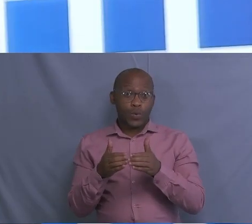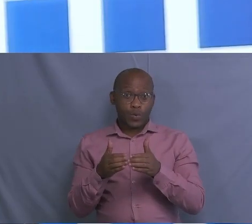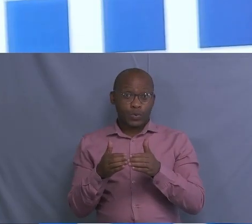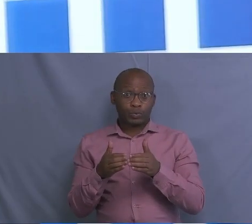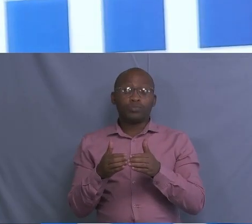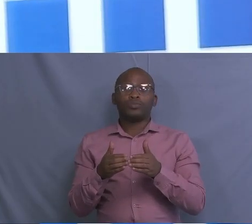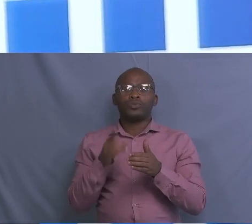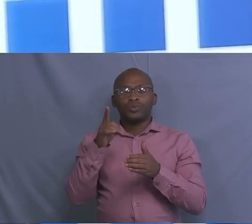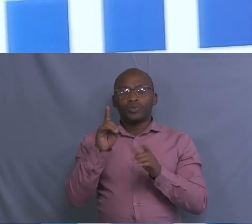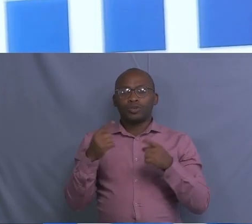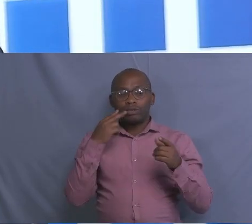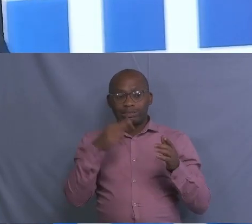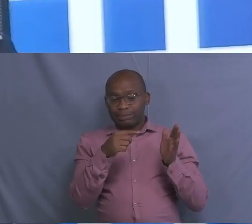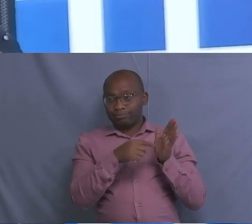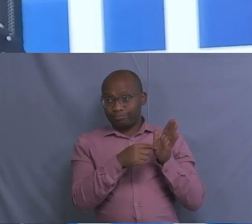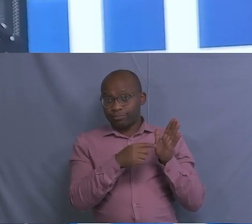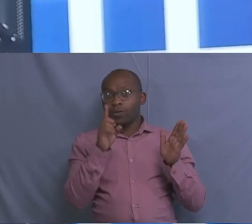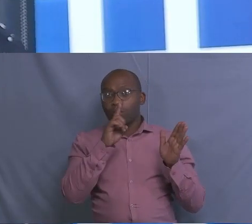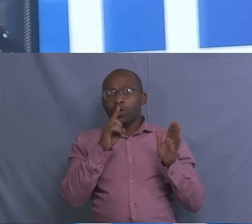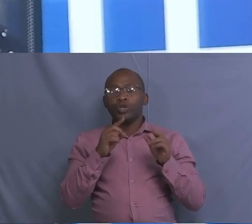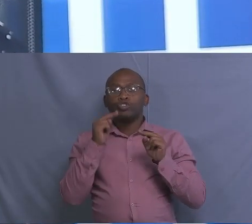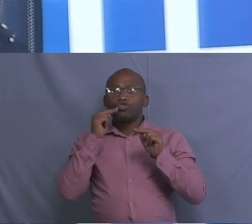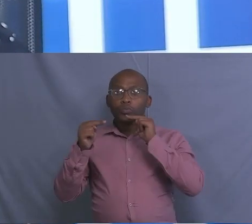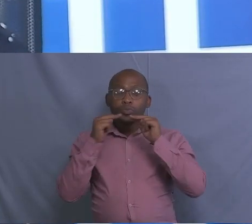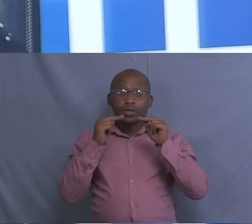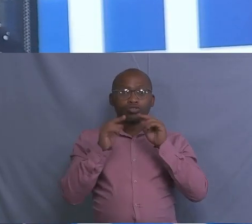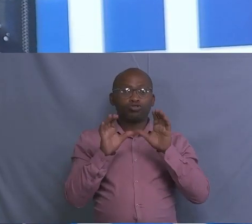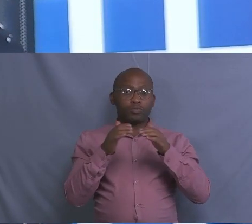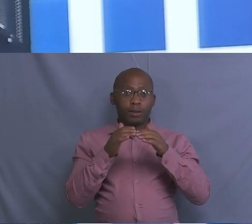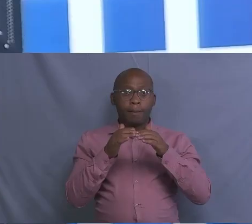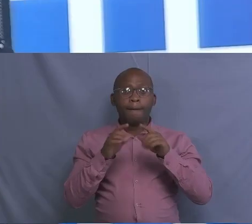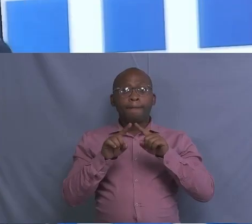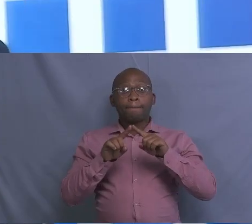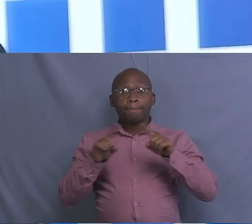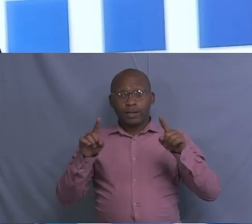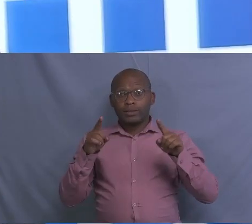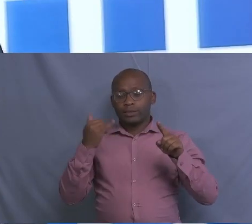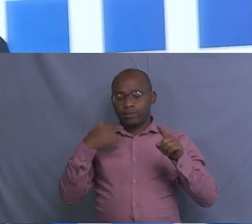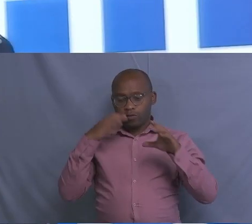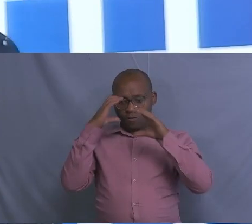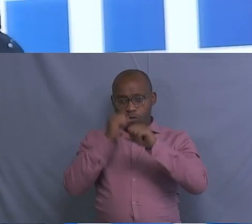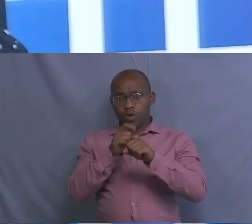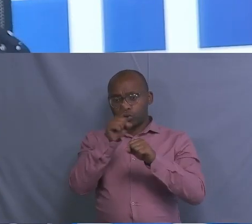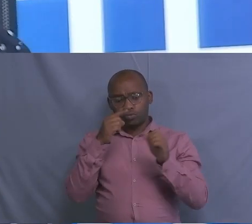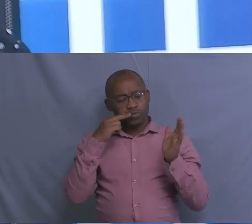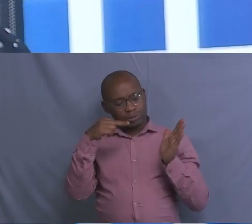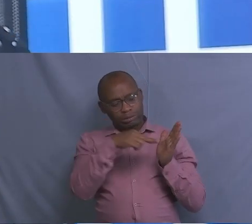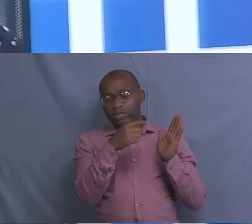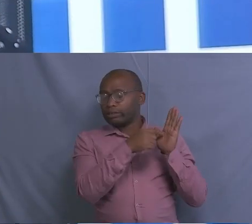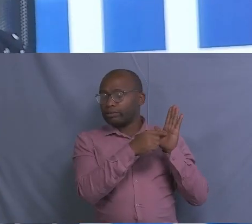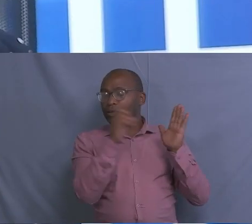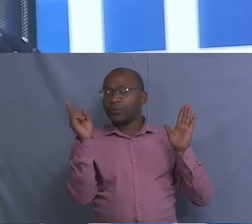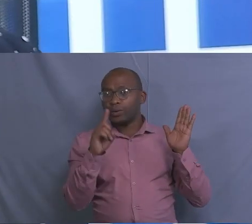see on the screen is the nominations committee, but basically I'm going to be focusing on what we can see on the screen. The first committee